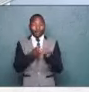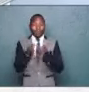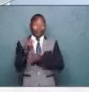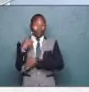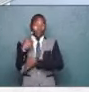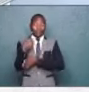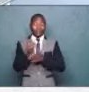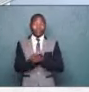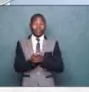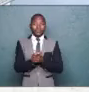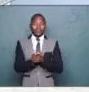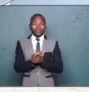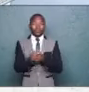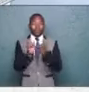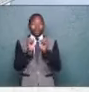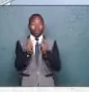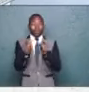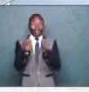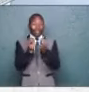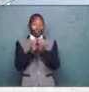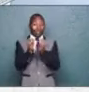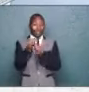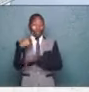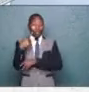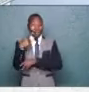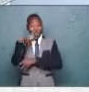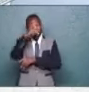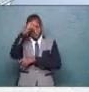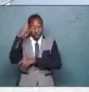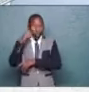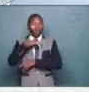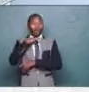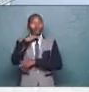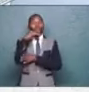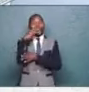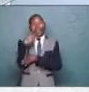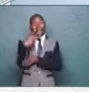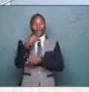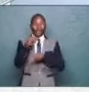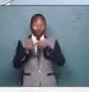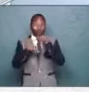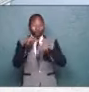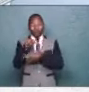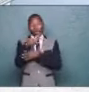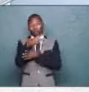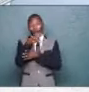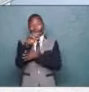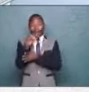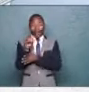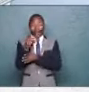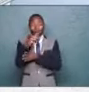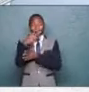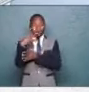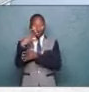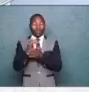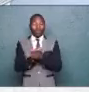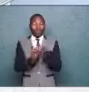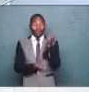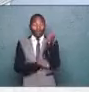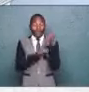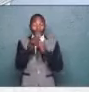Gawo loyamba kuyambira pa 21 October mpaka pa 3 November 2024 maboma